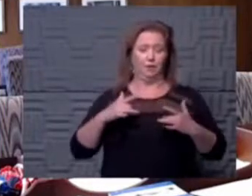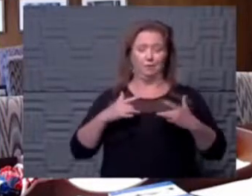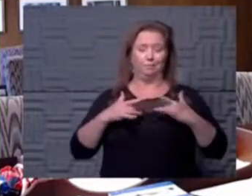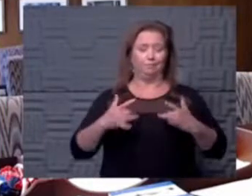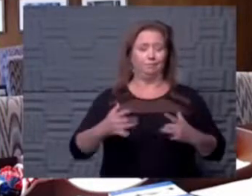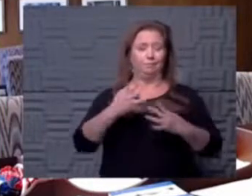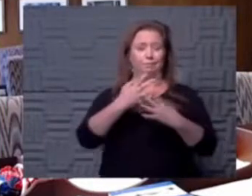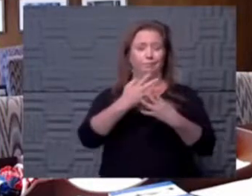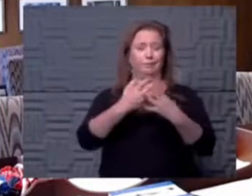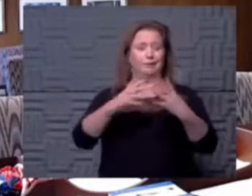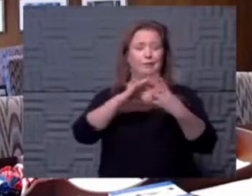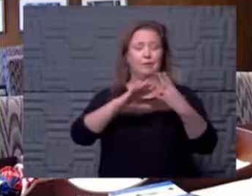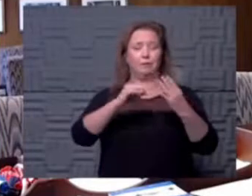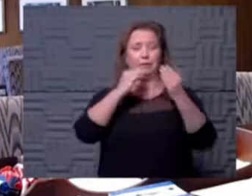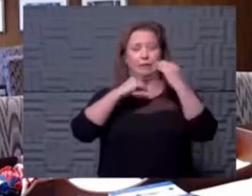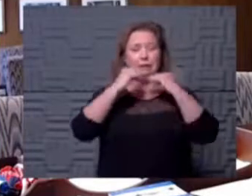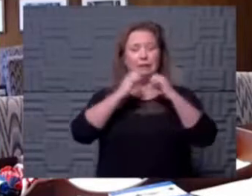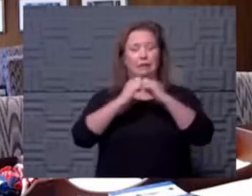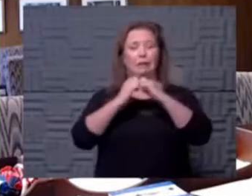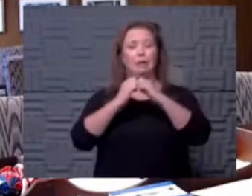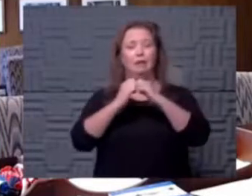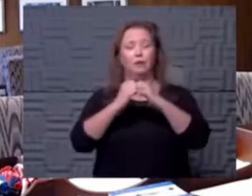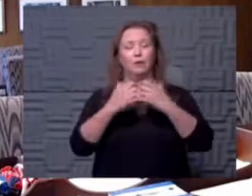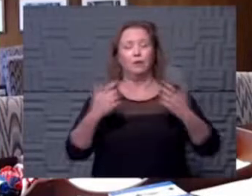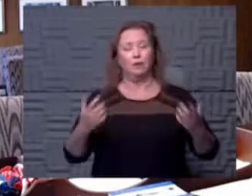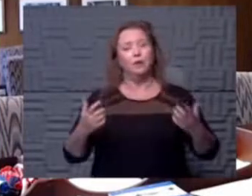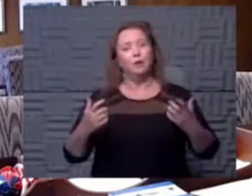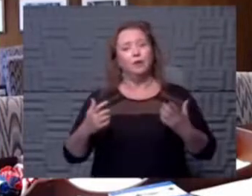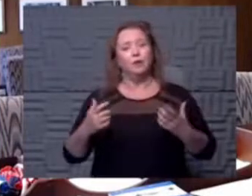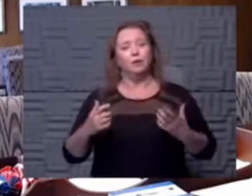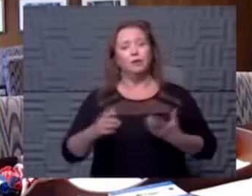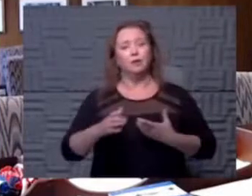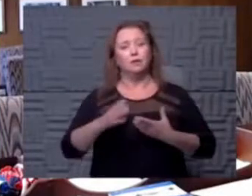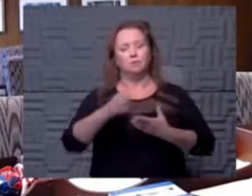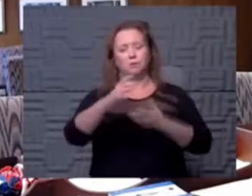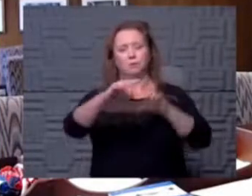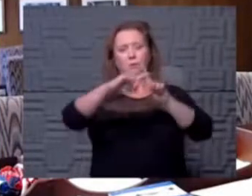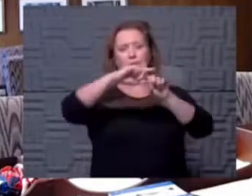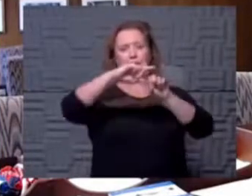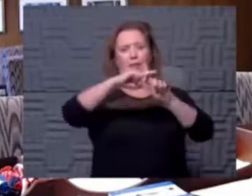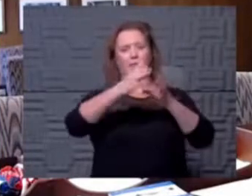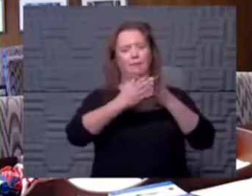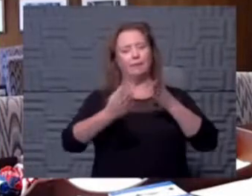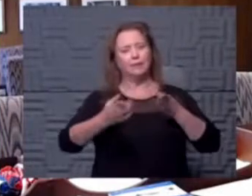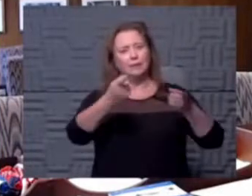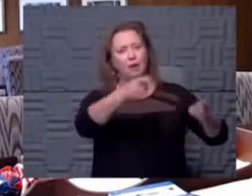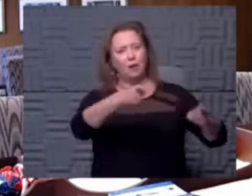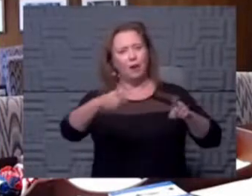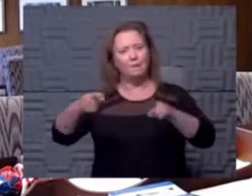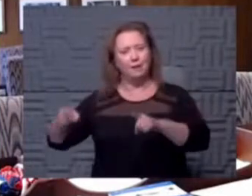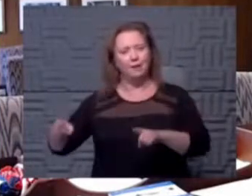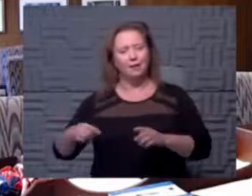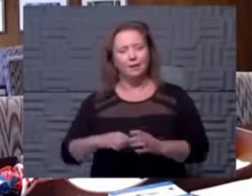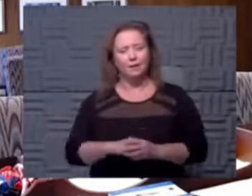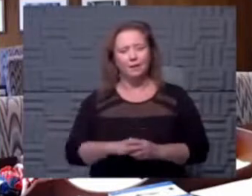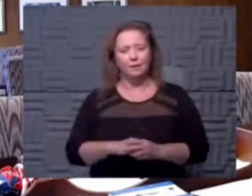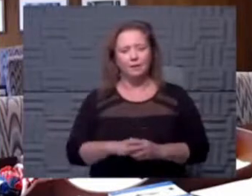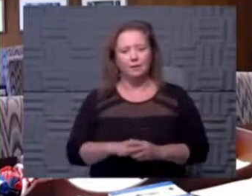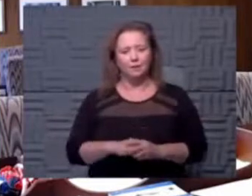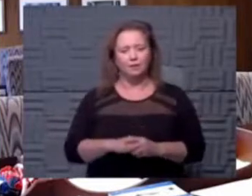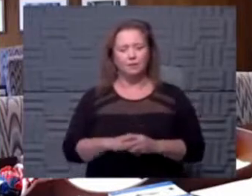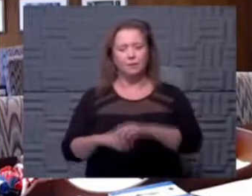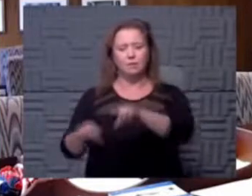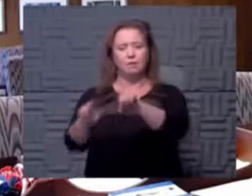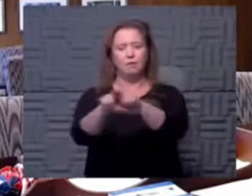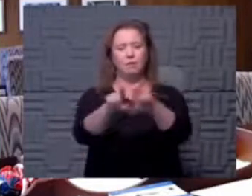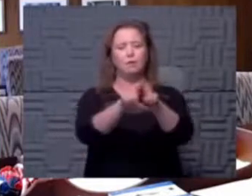happen, have meals together. So I think there are some positive things that are happening I think